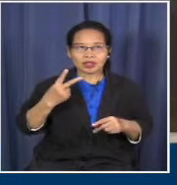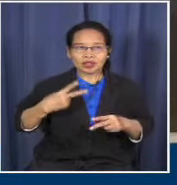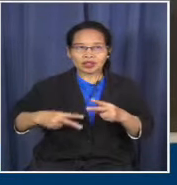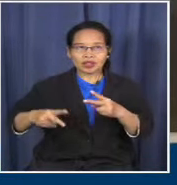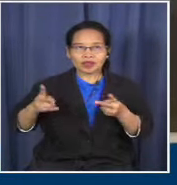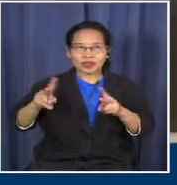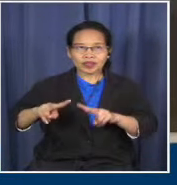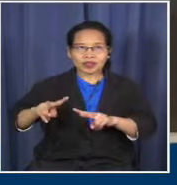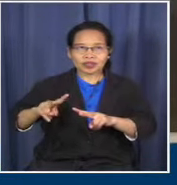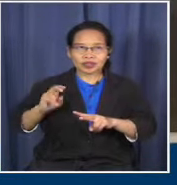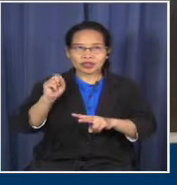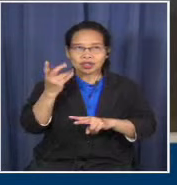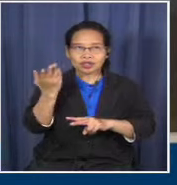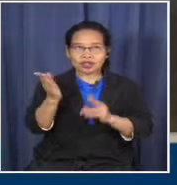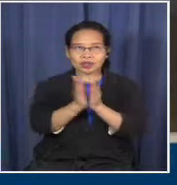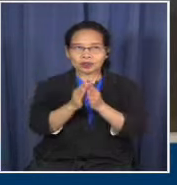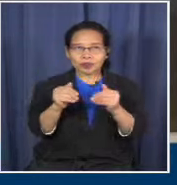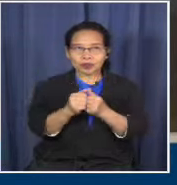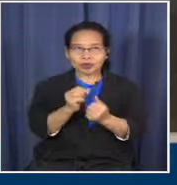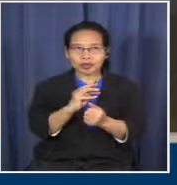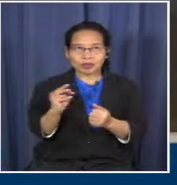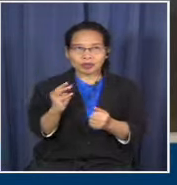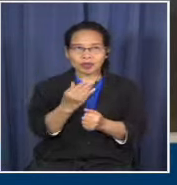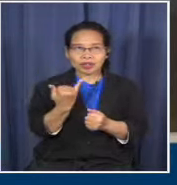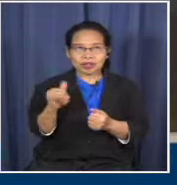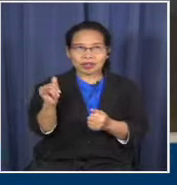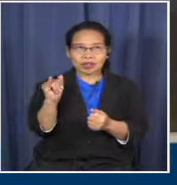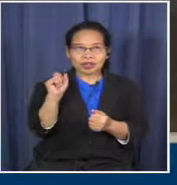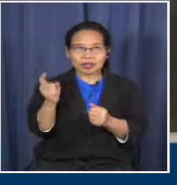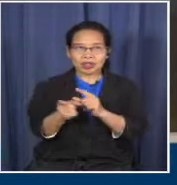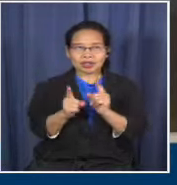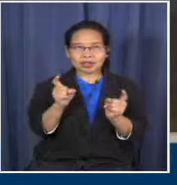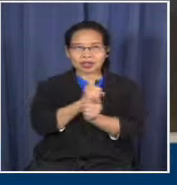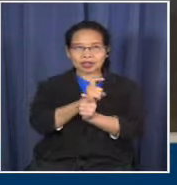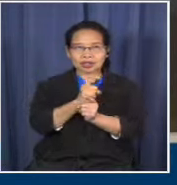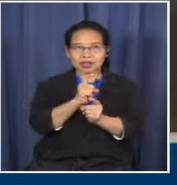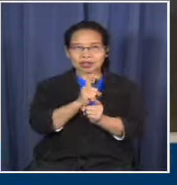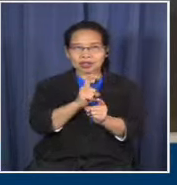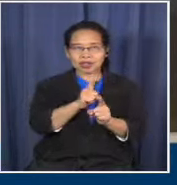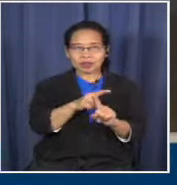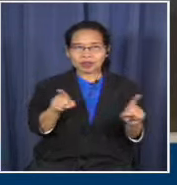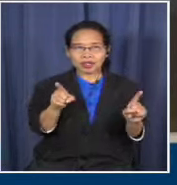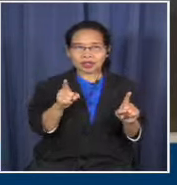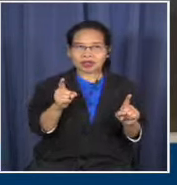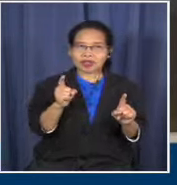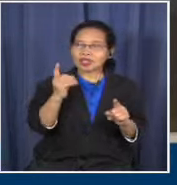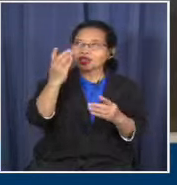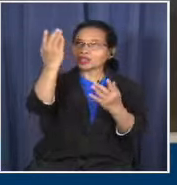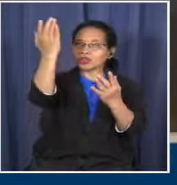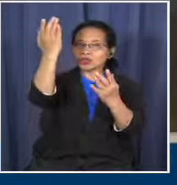And as a vesture shalt thou fold them up, and they shall be changed.